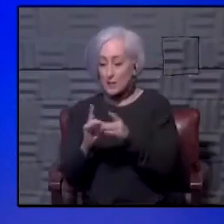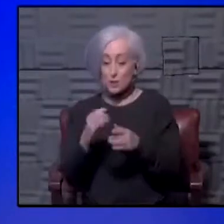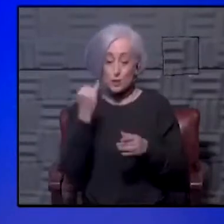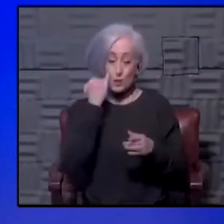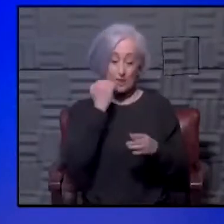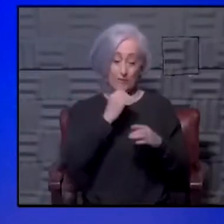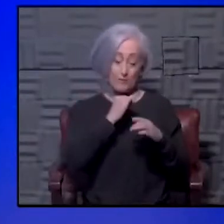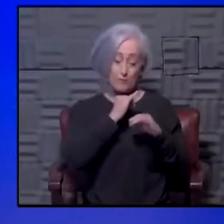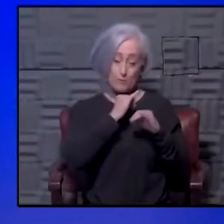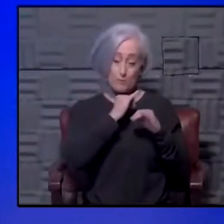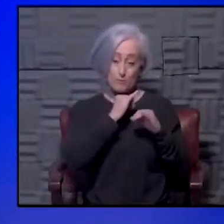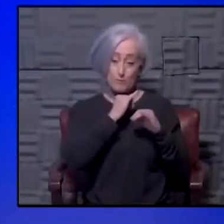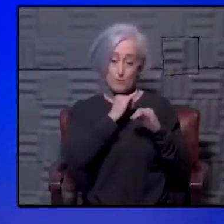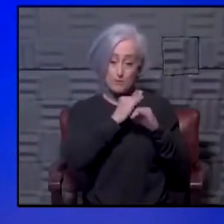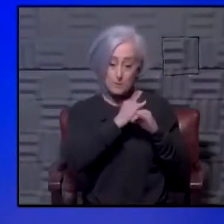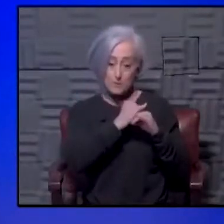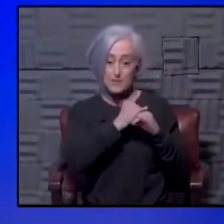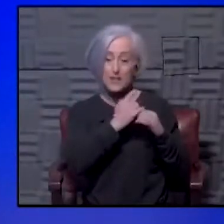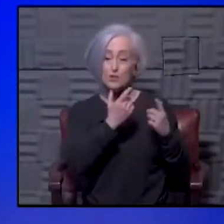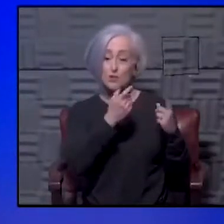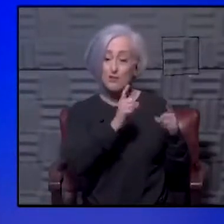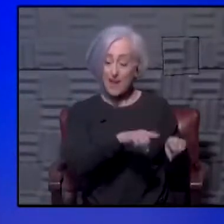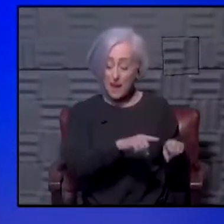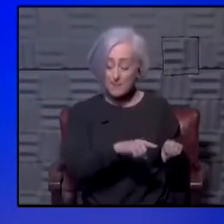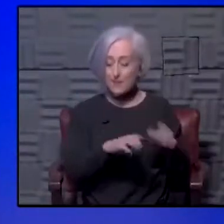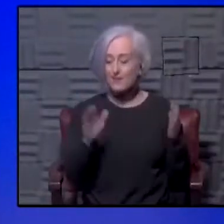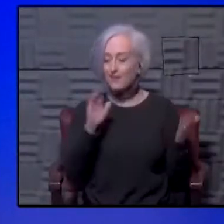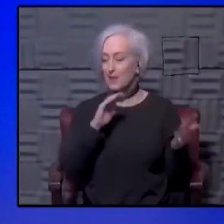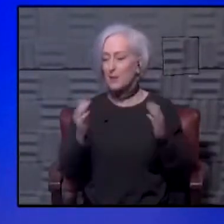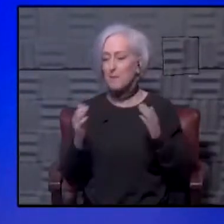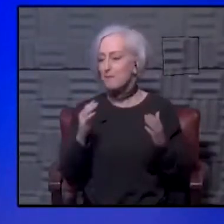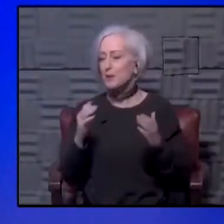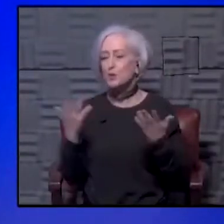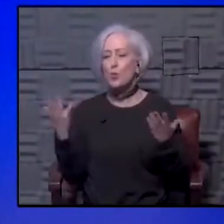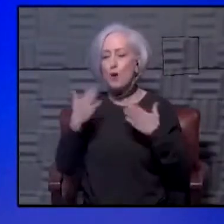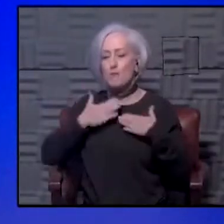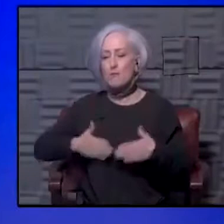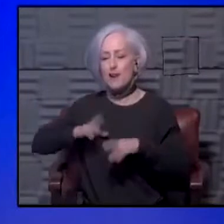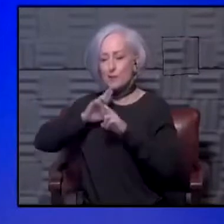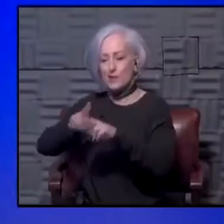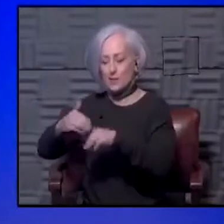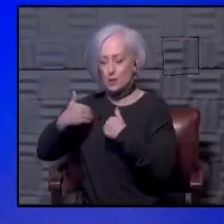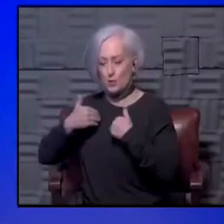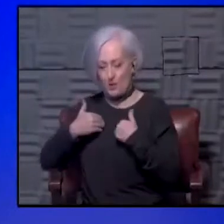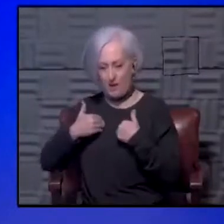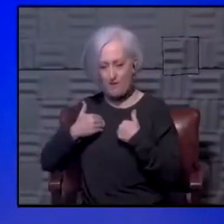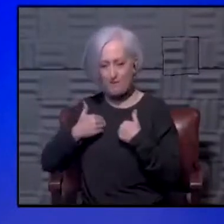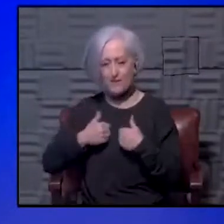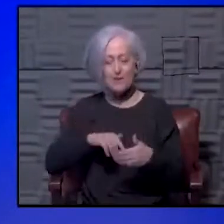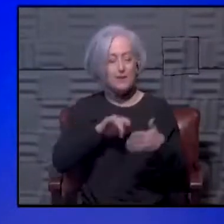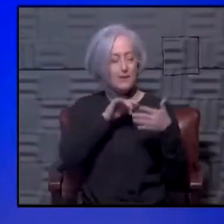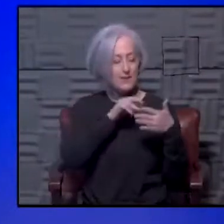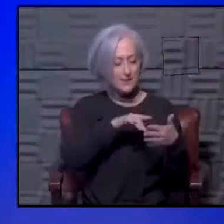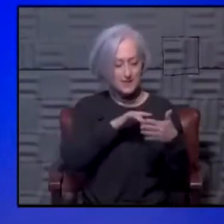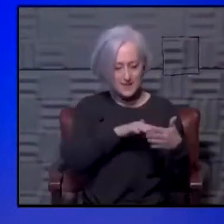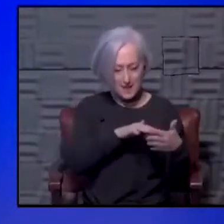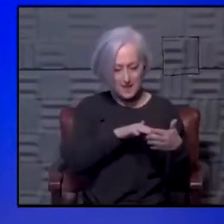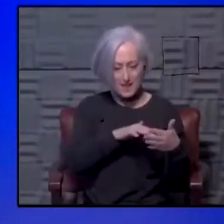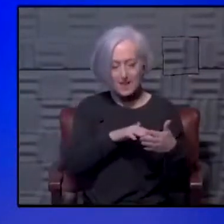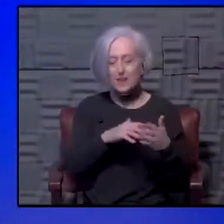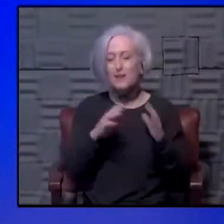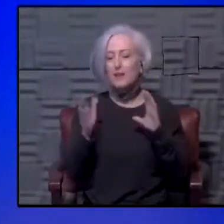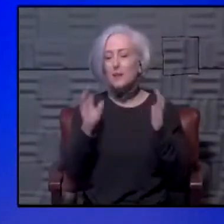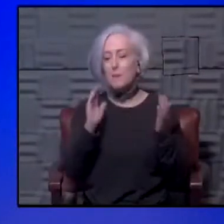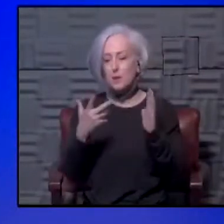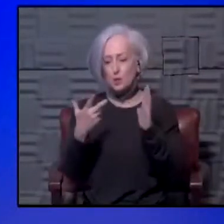So based on these studies and showing how those infections changed and the amount of people who got infected